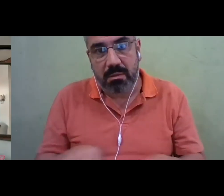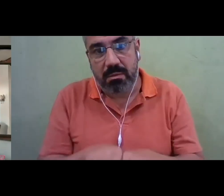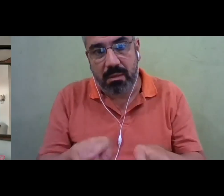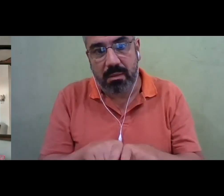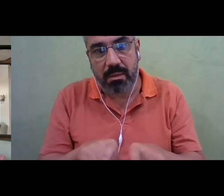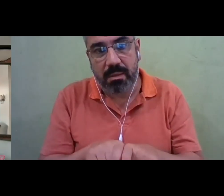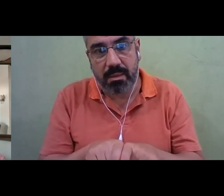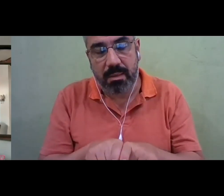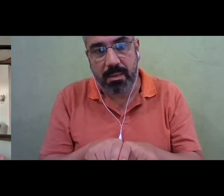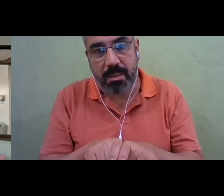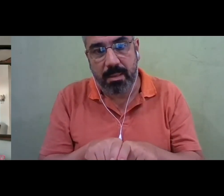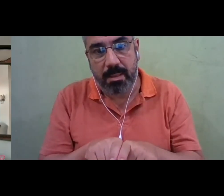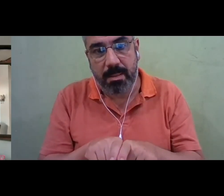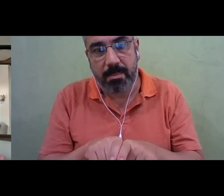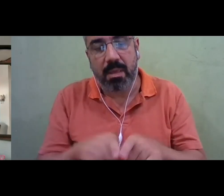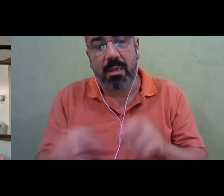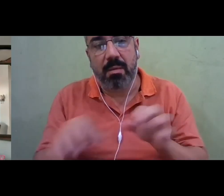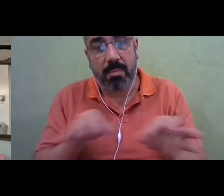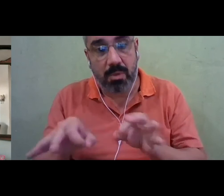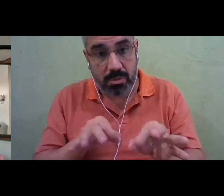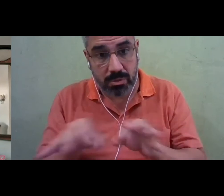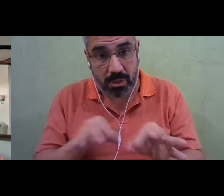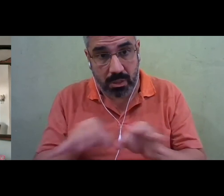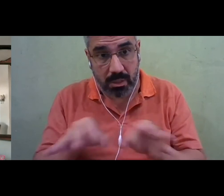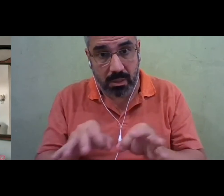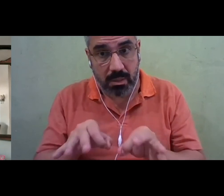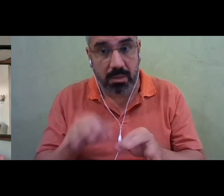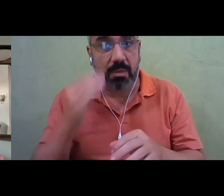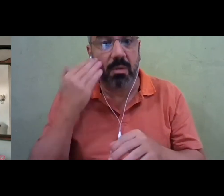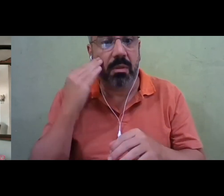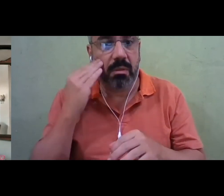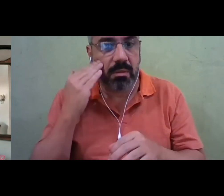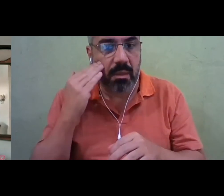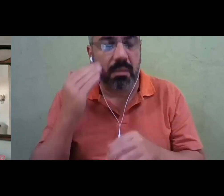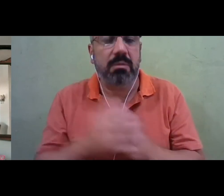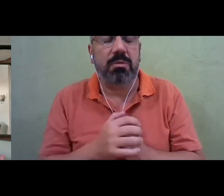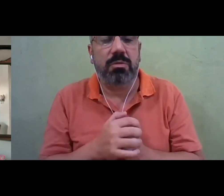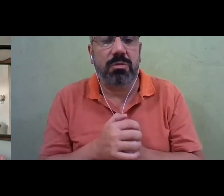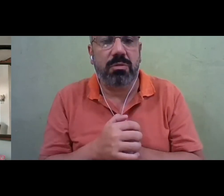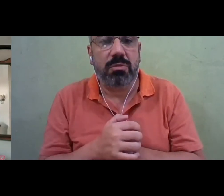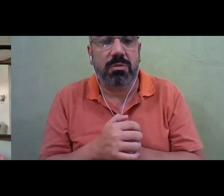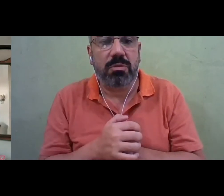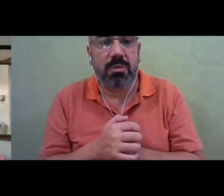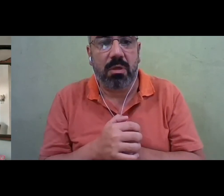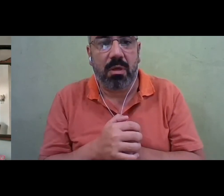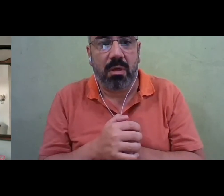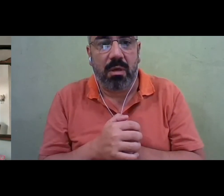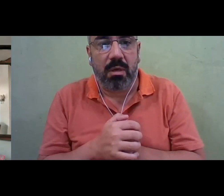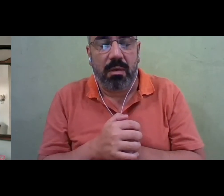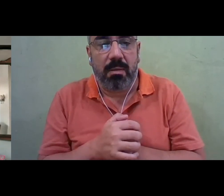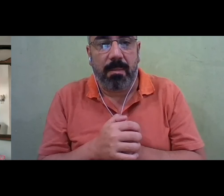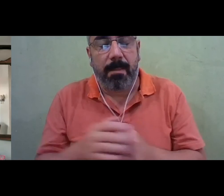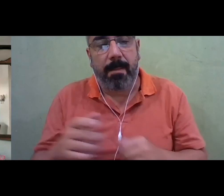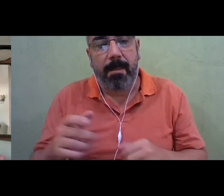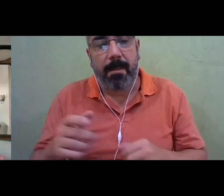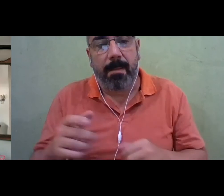use this idea of a project to understand that there can be a lot of different types of project,